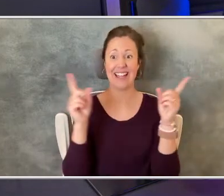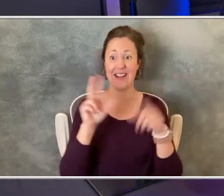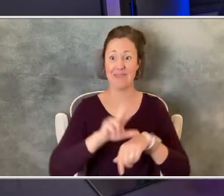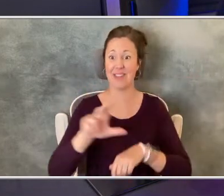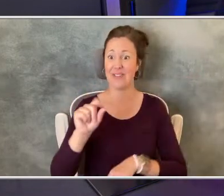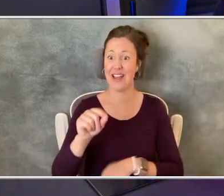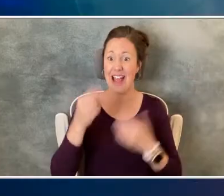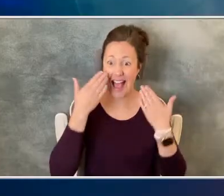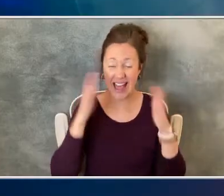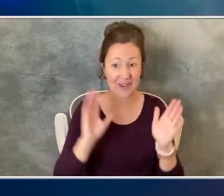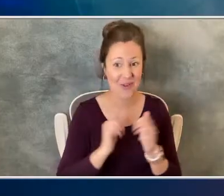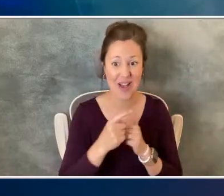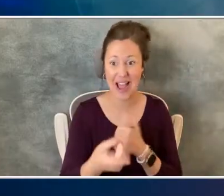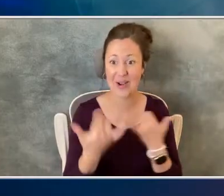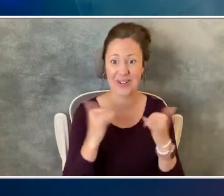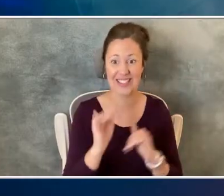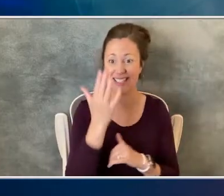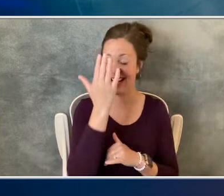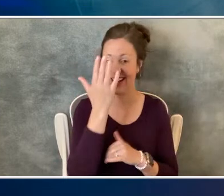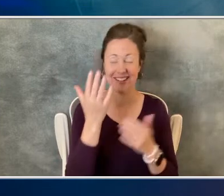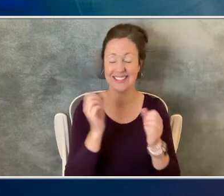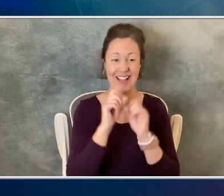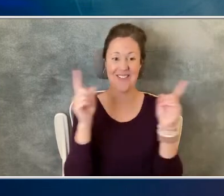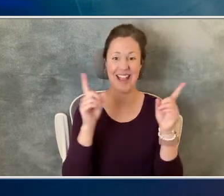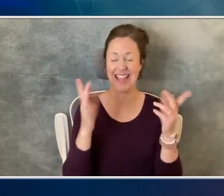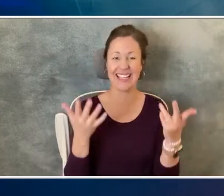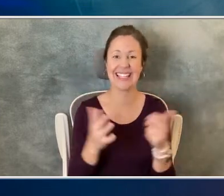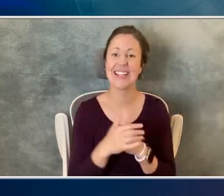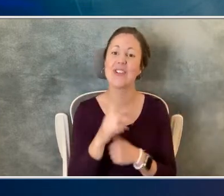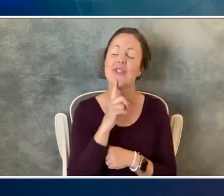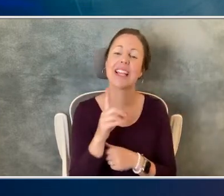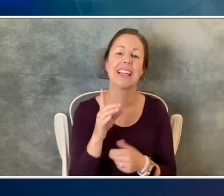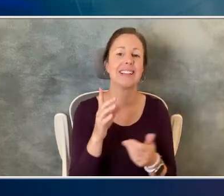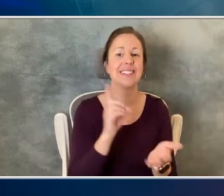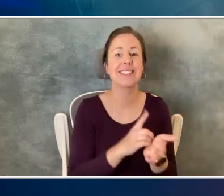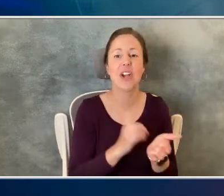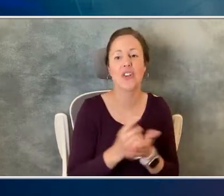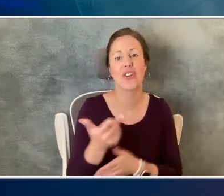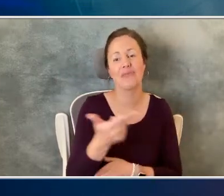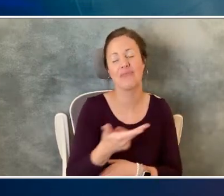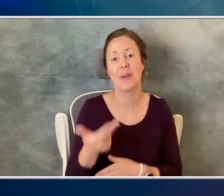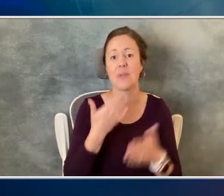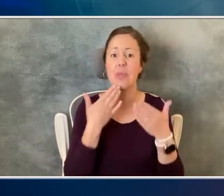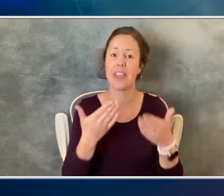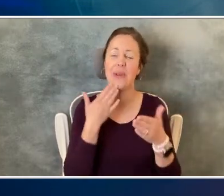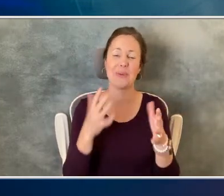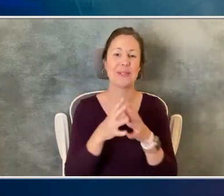8 a.m. That's fantastic. Dr. Danter, Dr. McGurk, Dr. Shah, thank you.